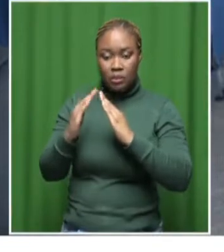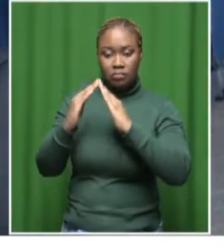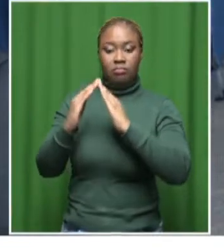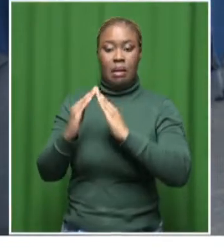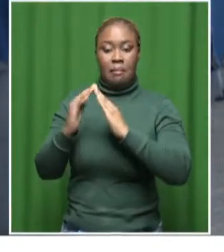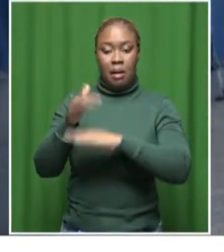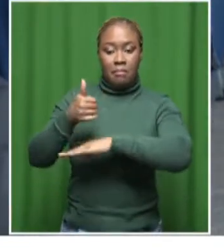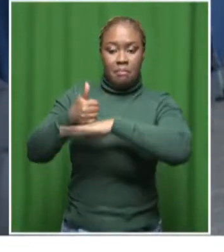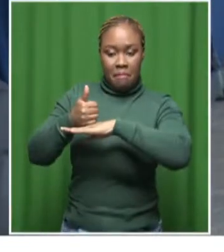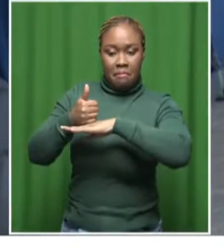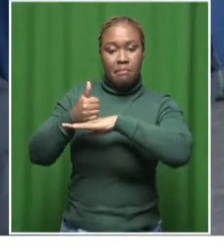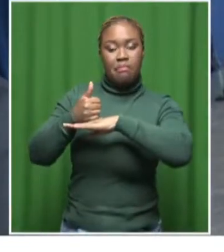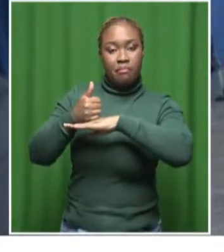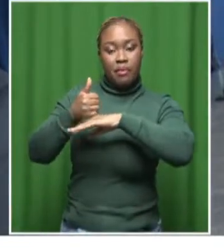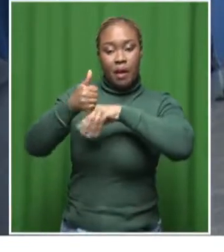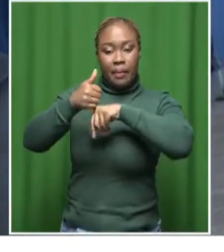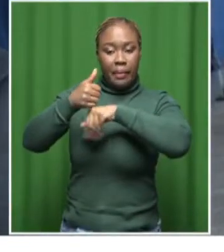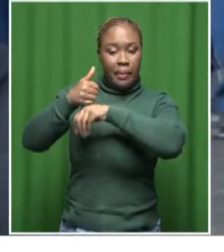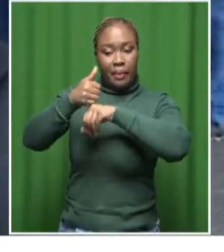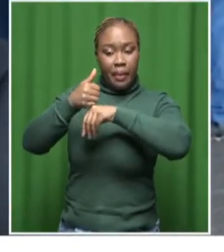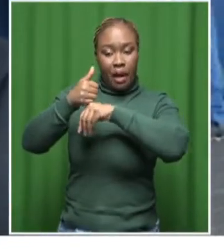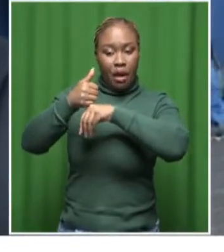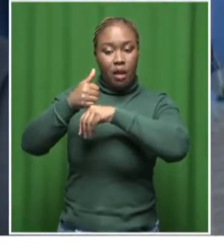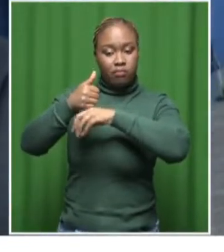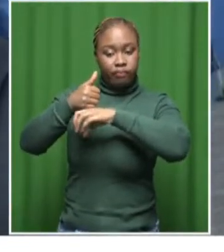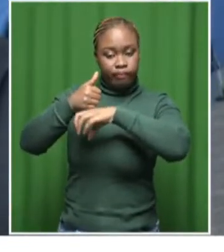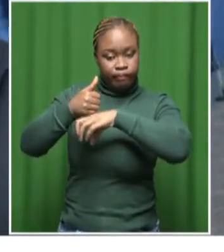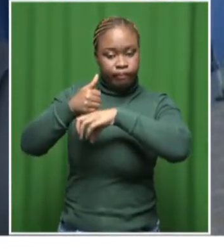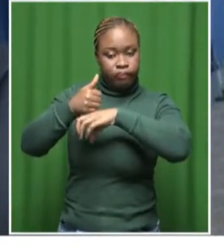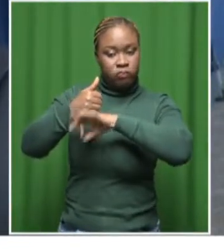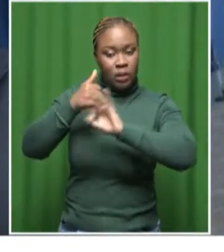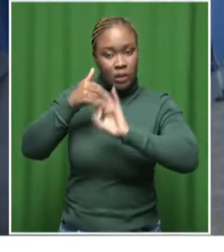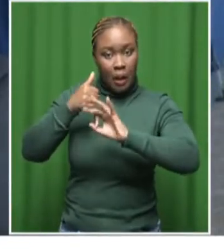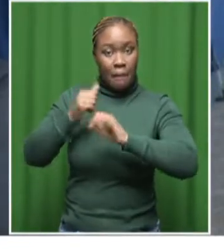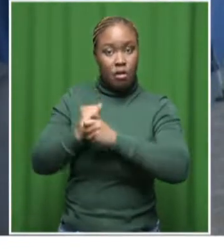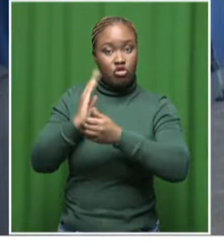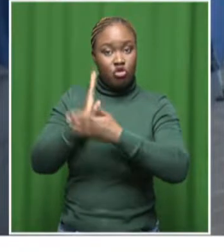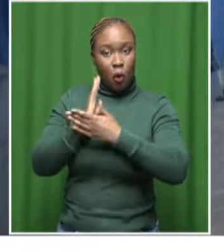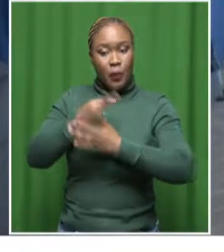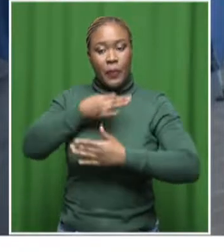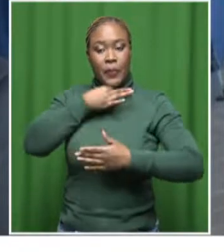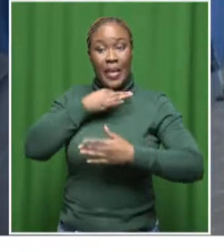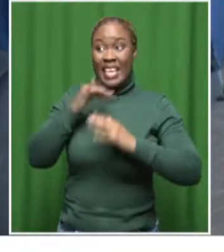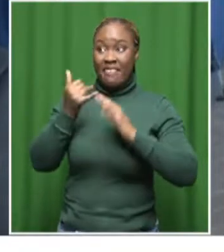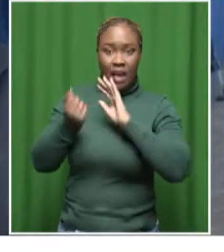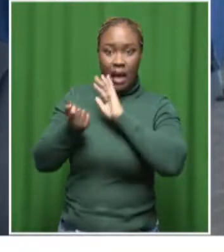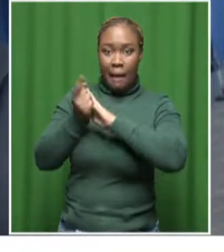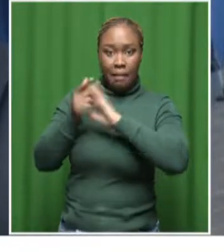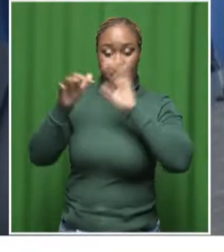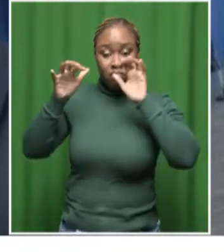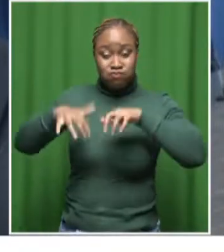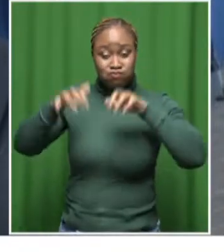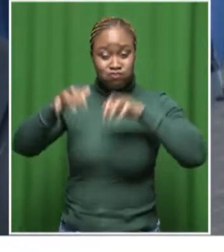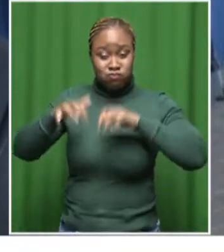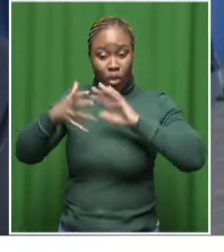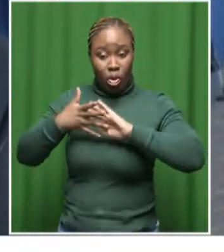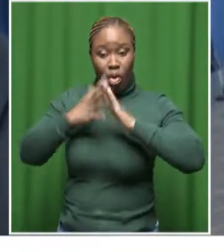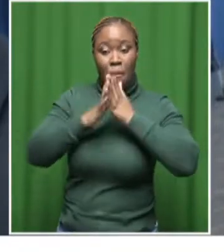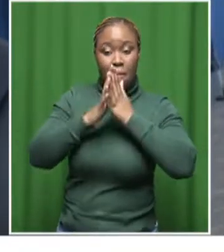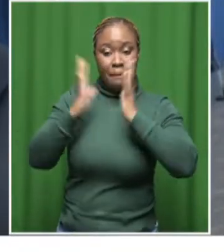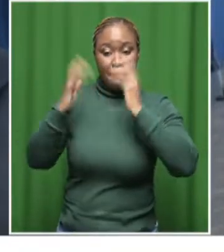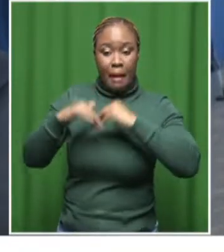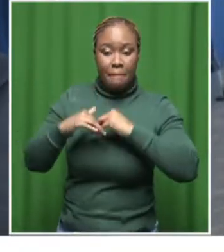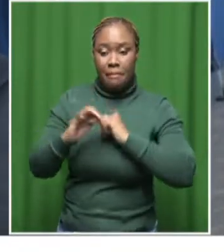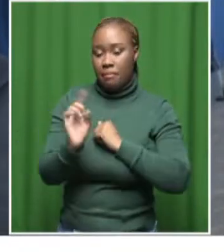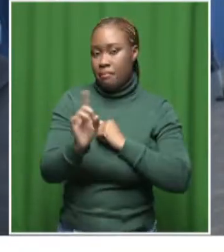can significantly reduce any risks of harm if it were to happen. Geoscience has